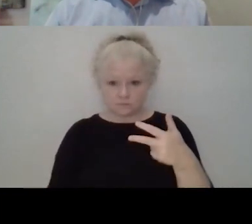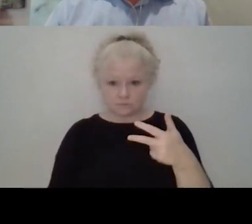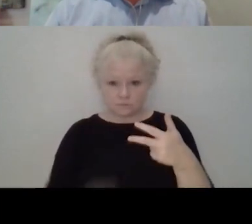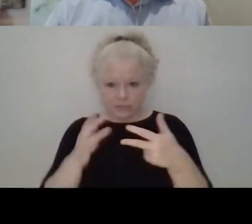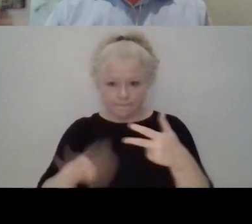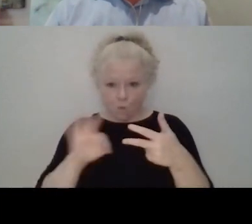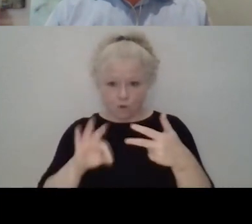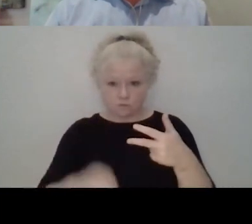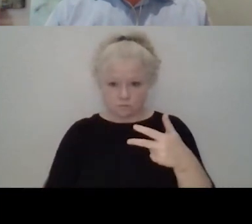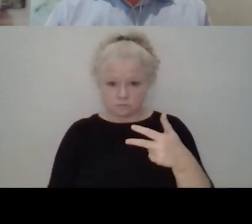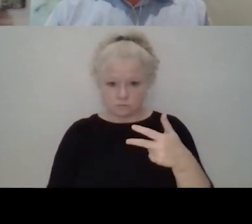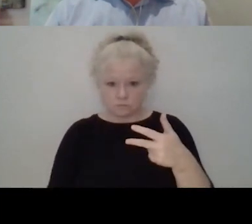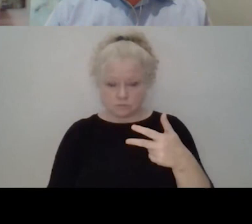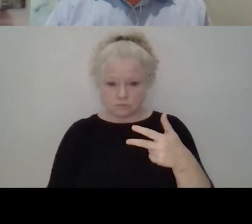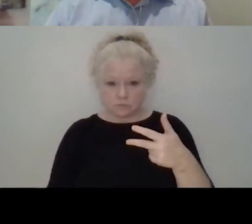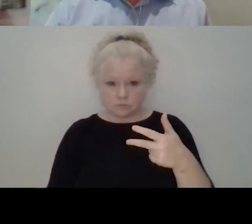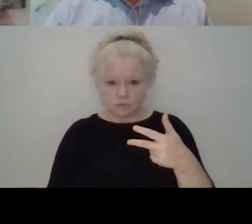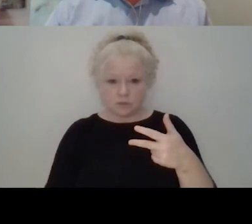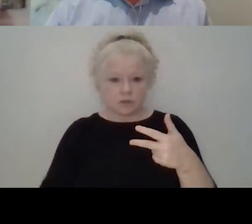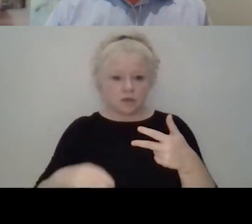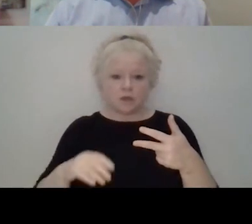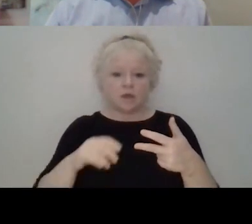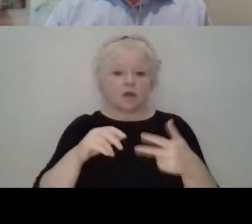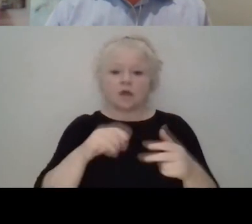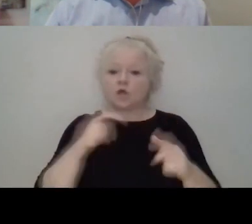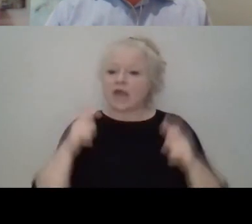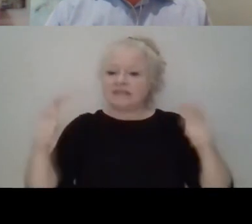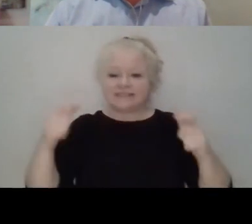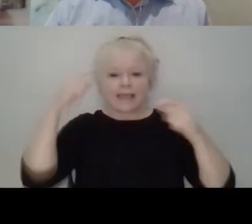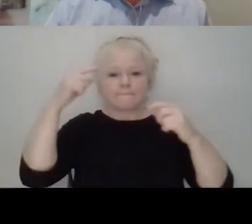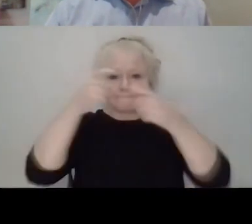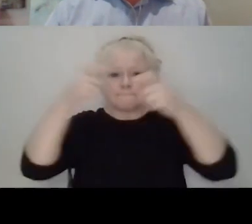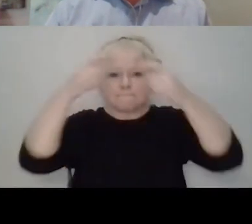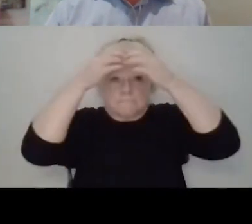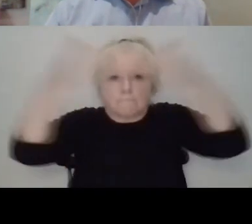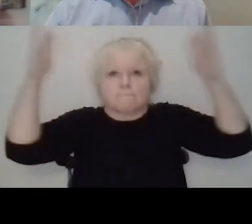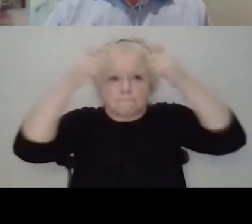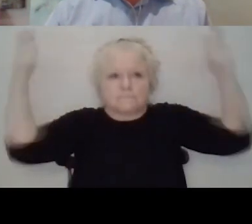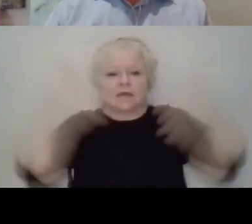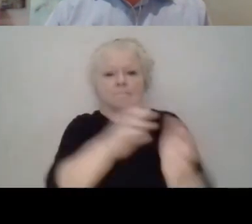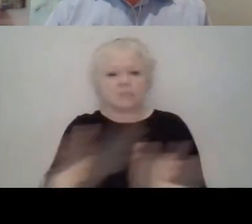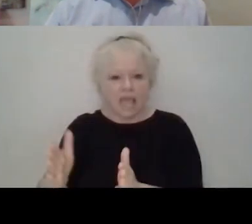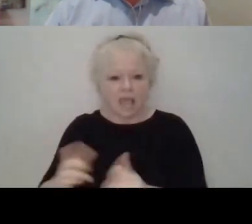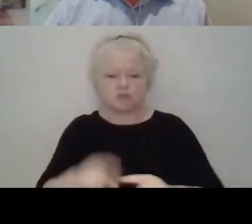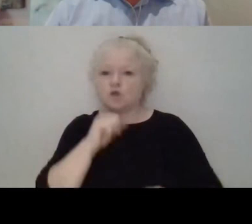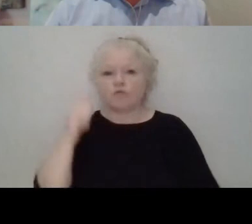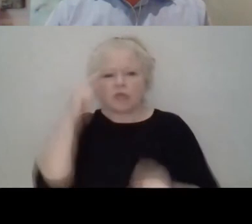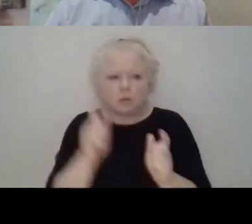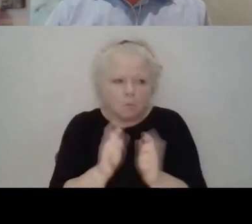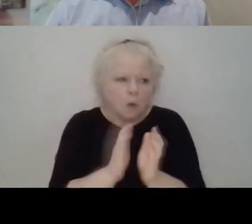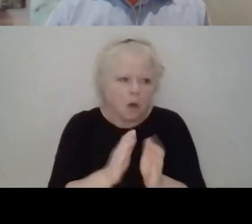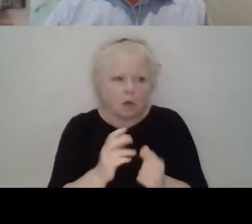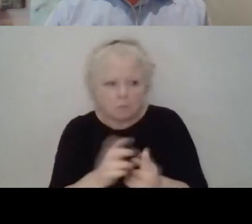that make no little plans. You got to think big. You always have to take the long view. I call it, you know,